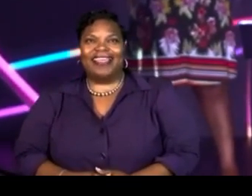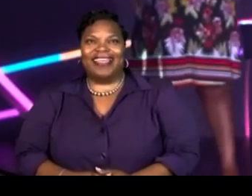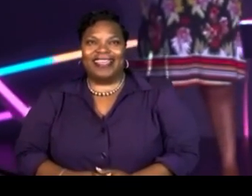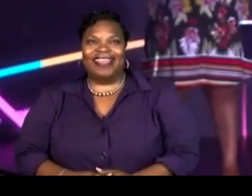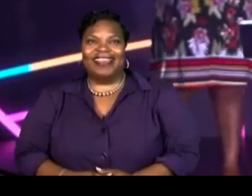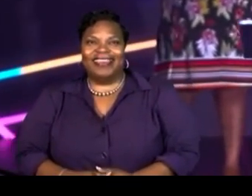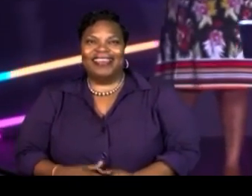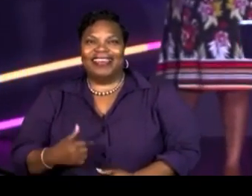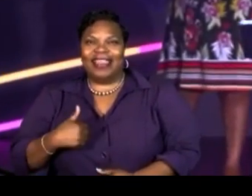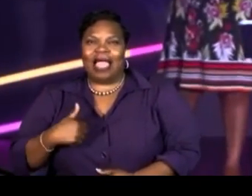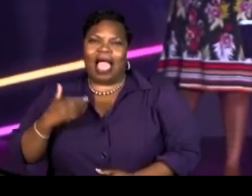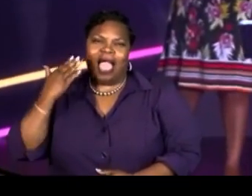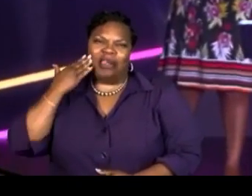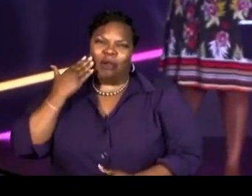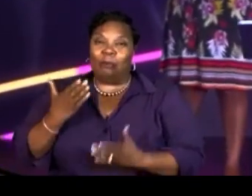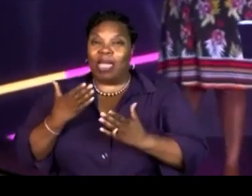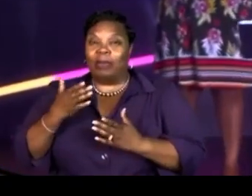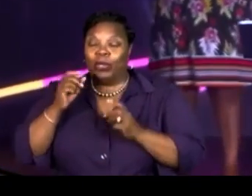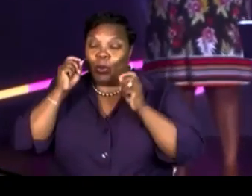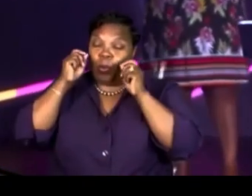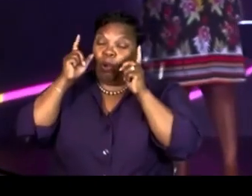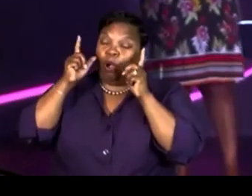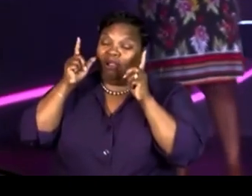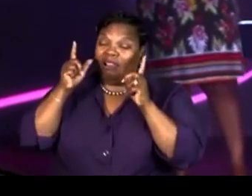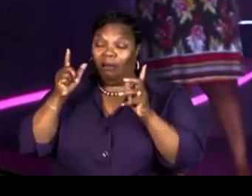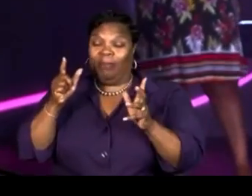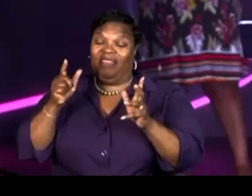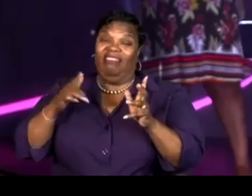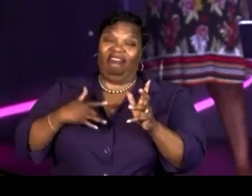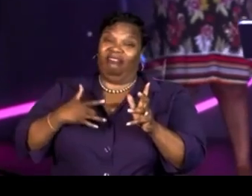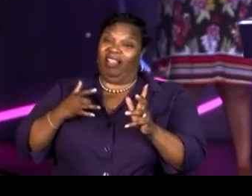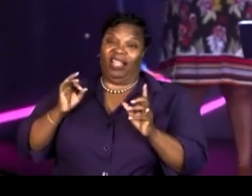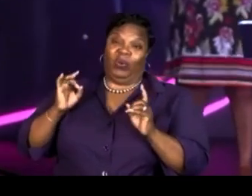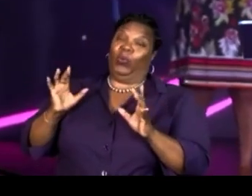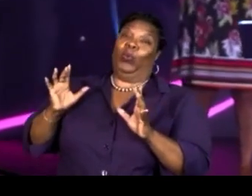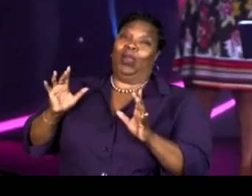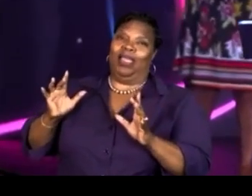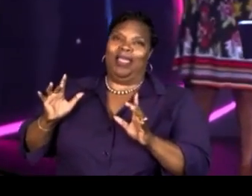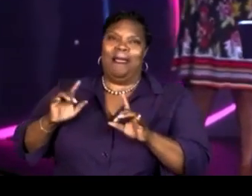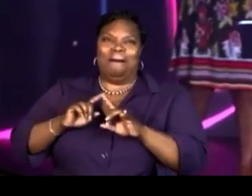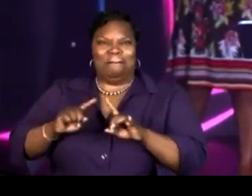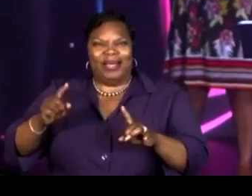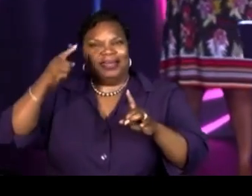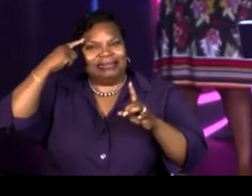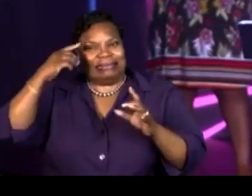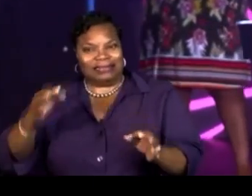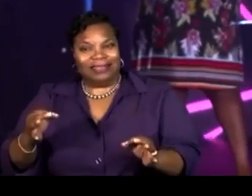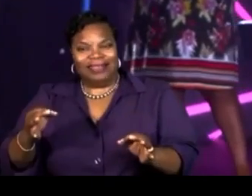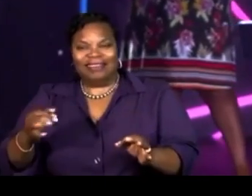glad. I know you might have woke up on the wrong side of the bed, but make the decision now. I will rejoice.